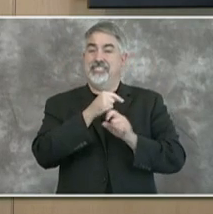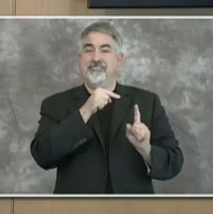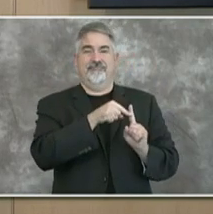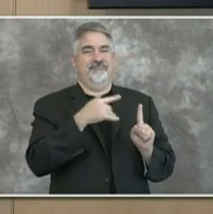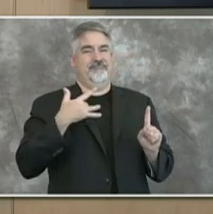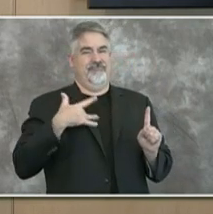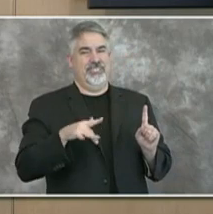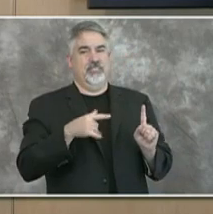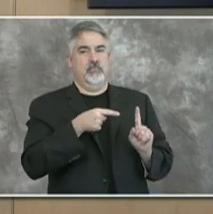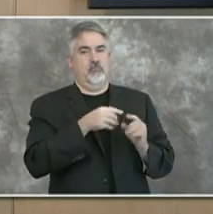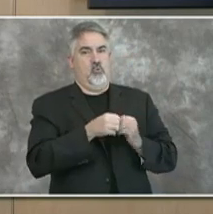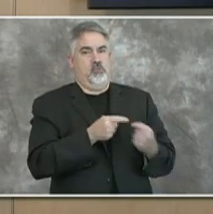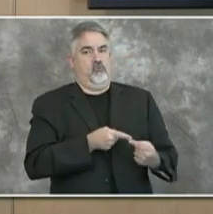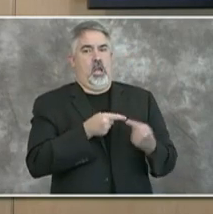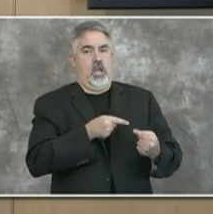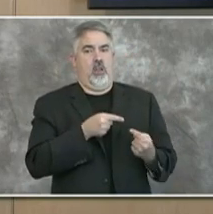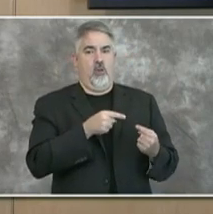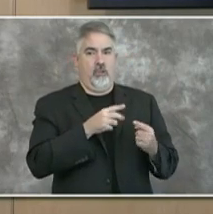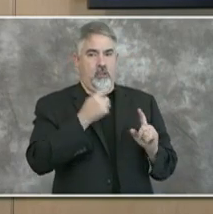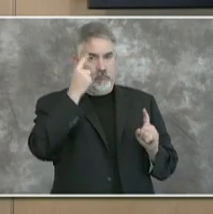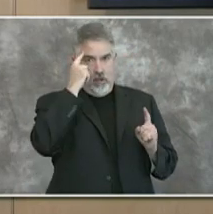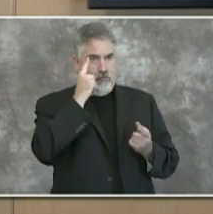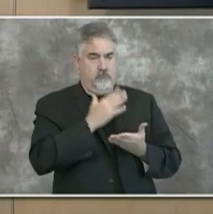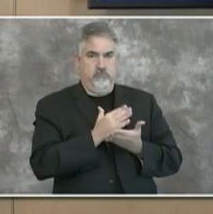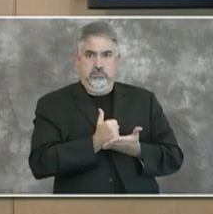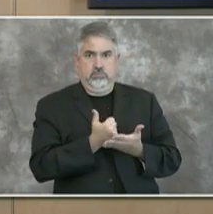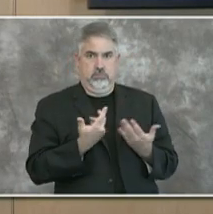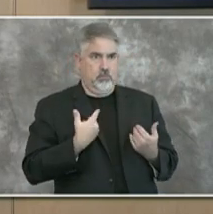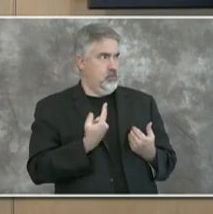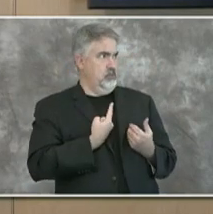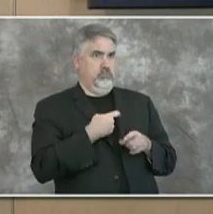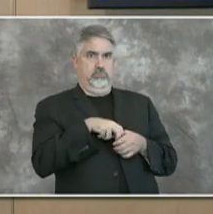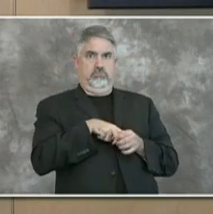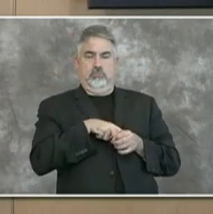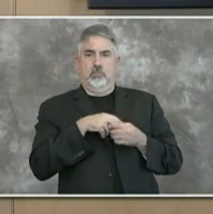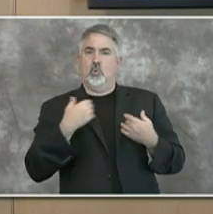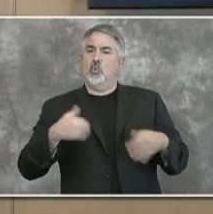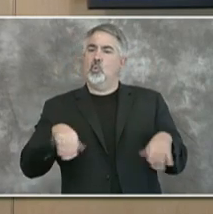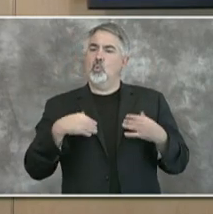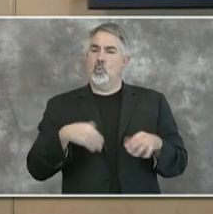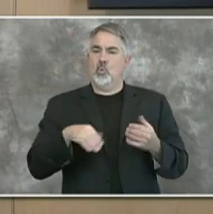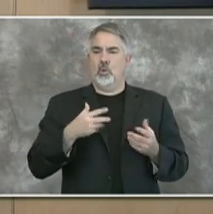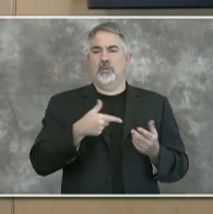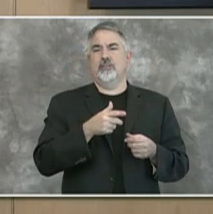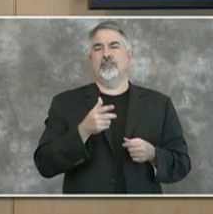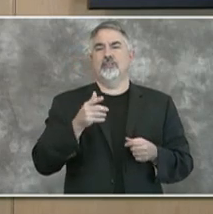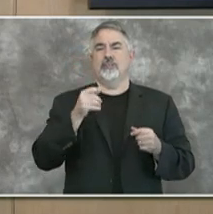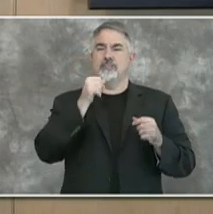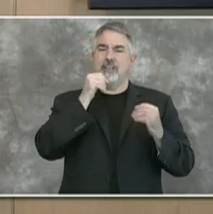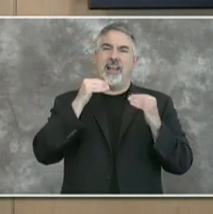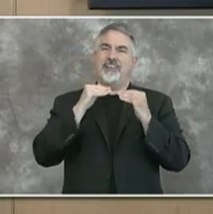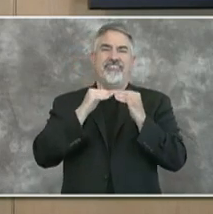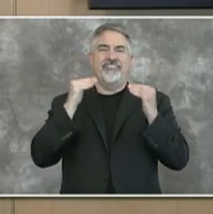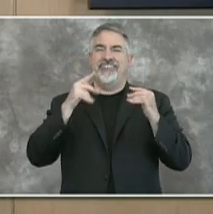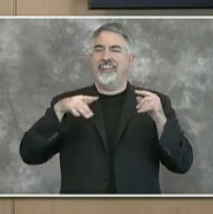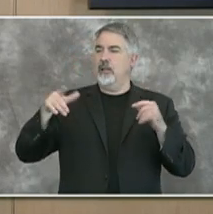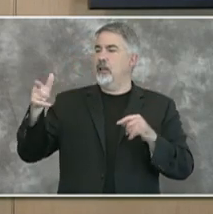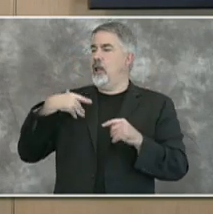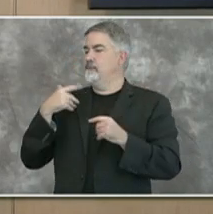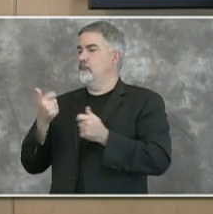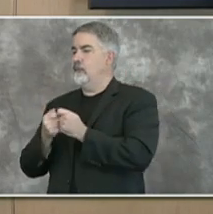health issues. We live in a context of great inequality, and we should remember that COVID-19 impacts